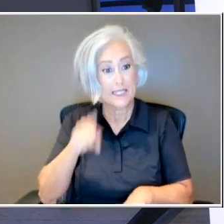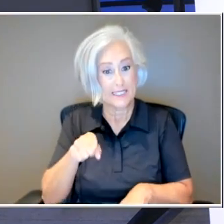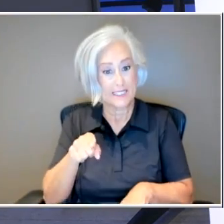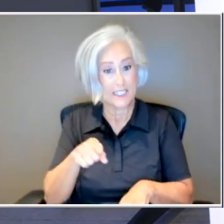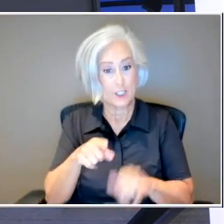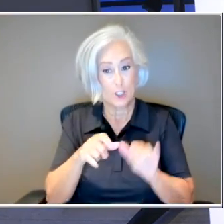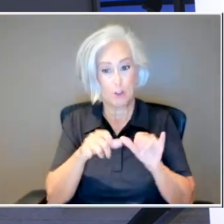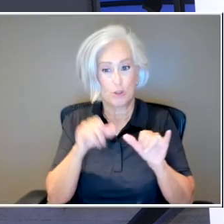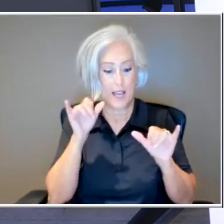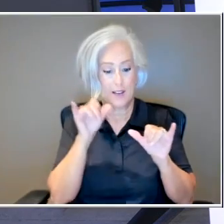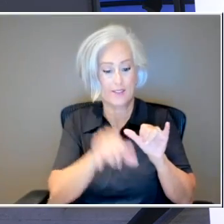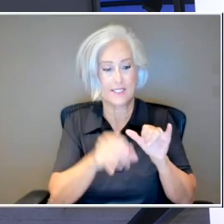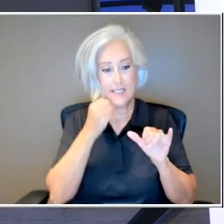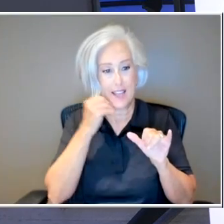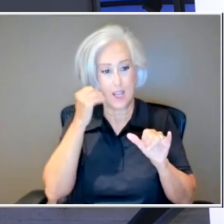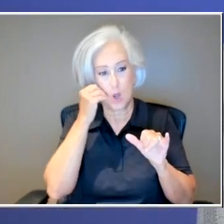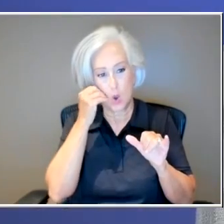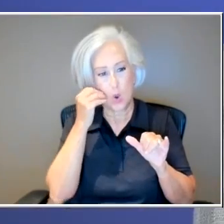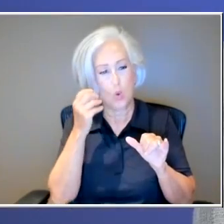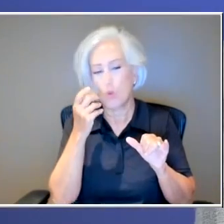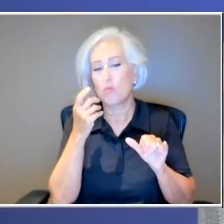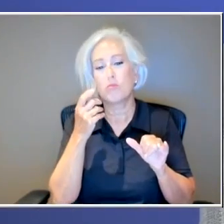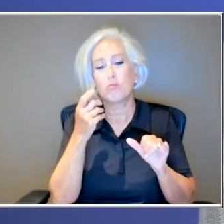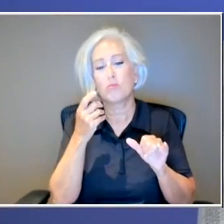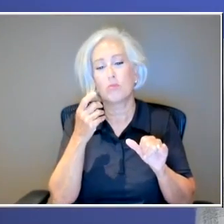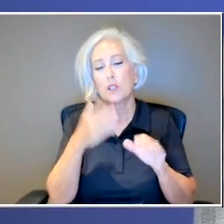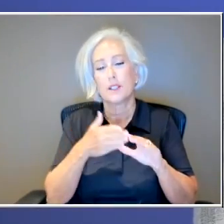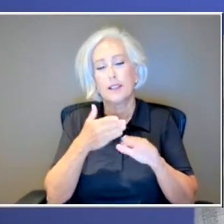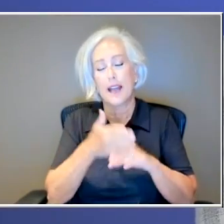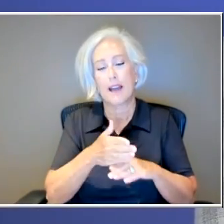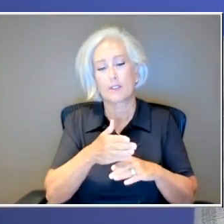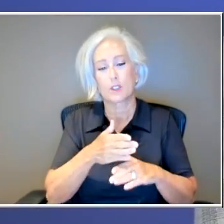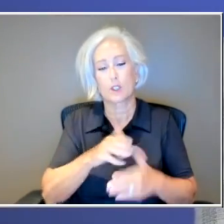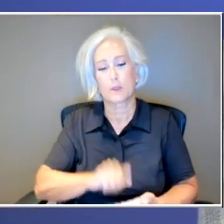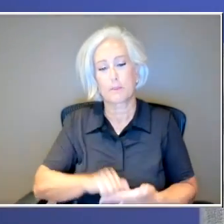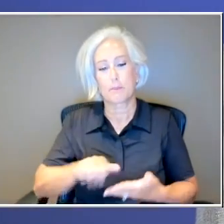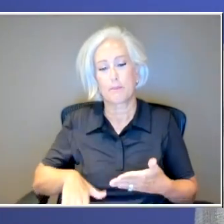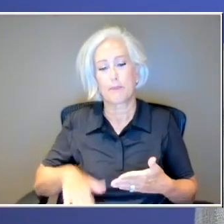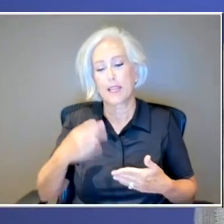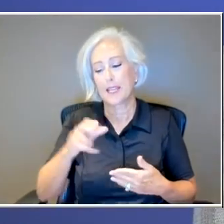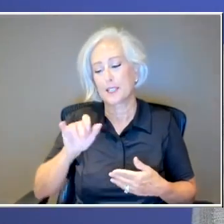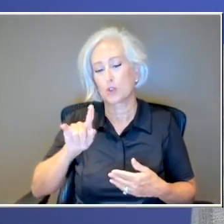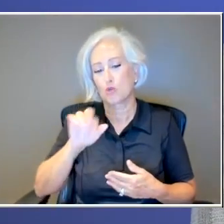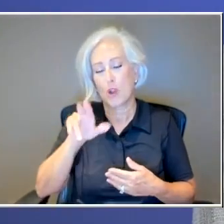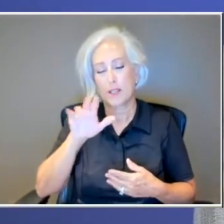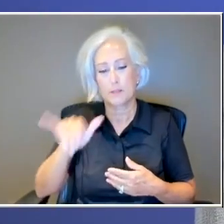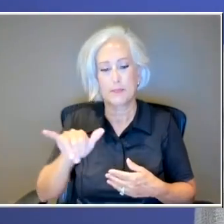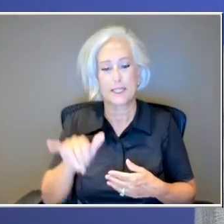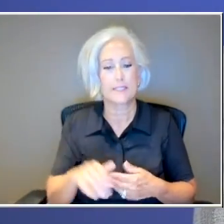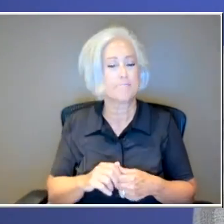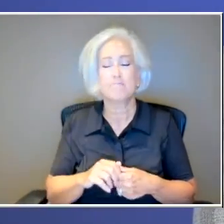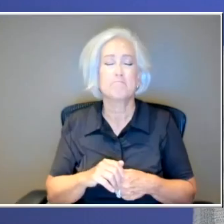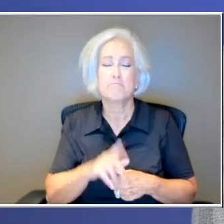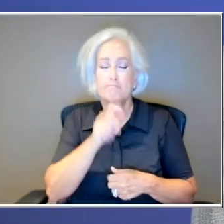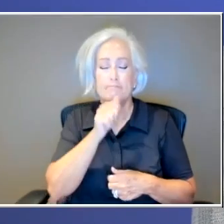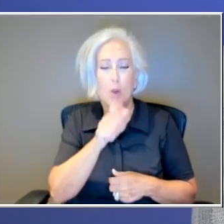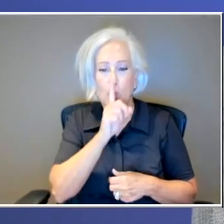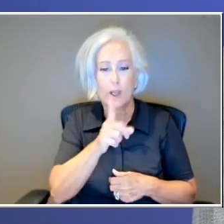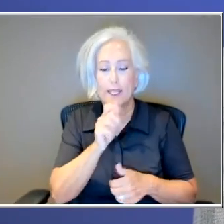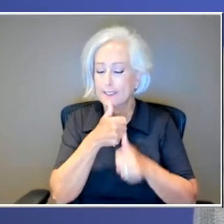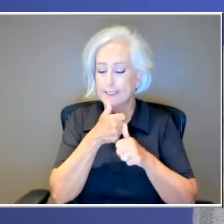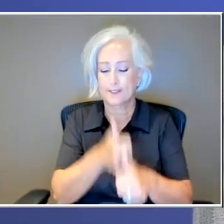your hysterectomy? Not for the most part, just basically doing the CDC guidelines, my mask